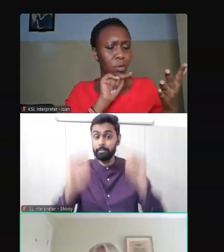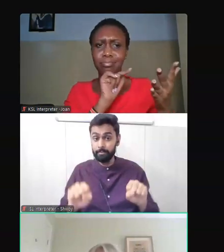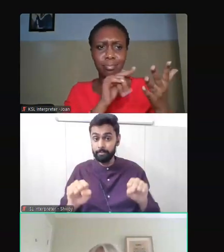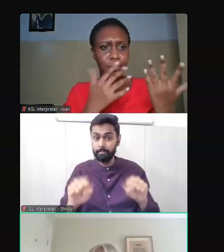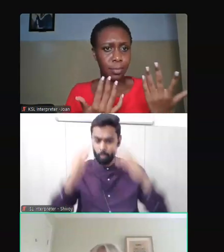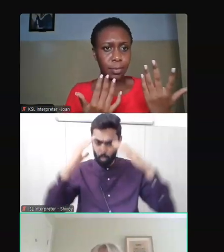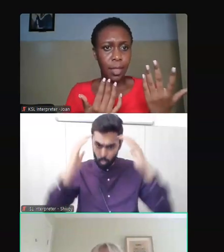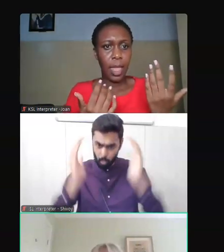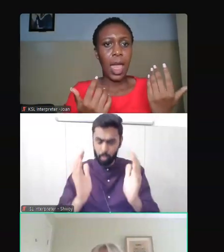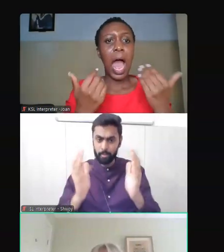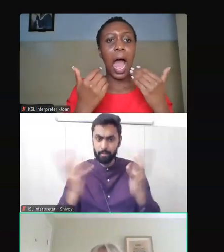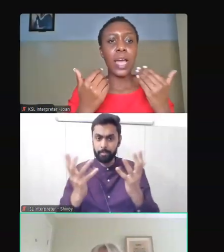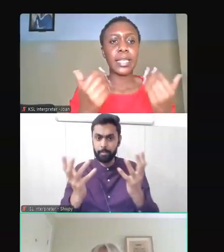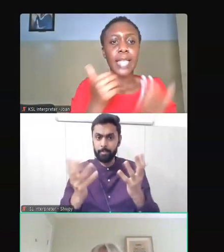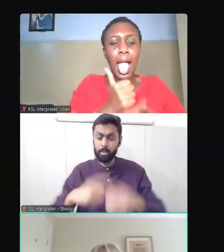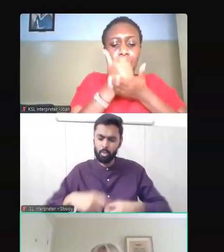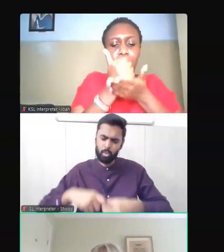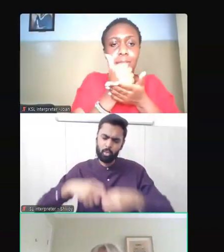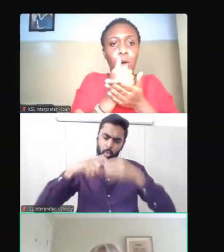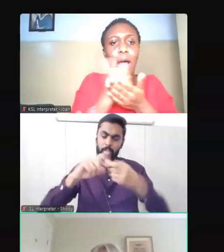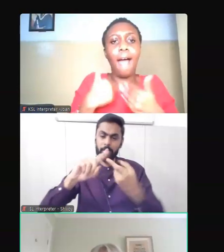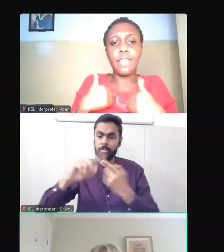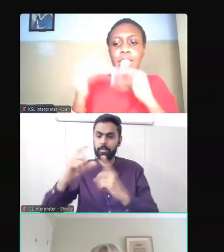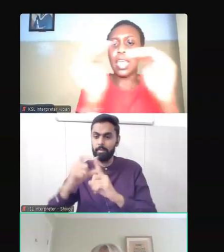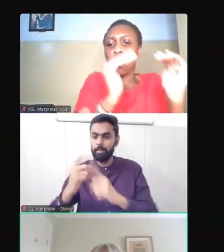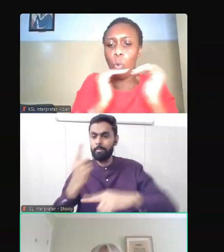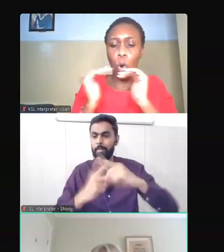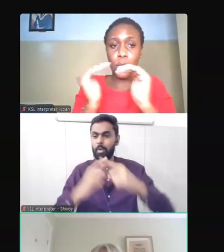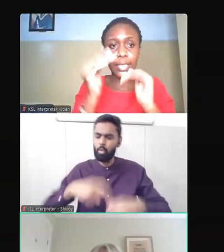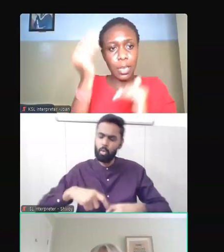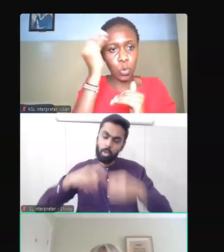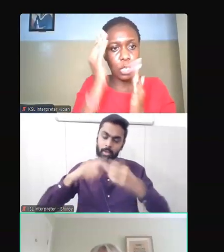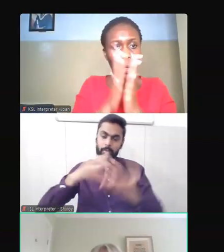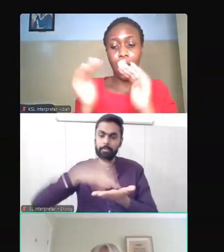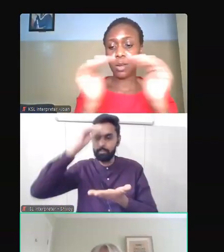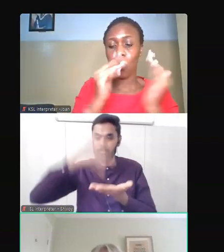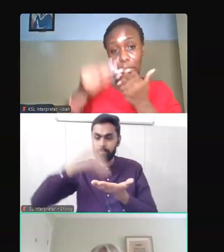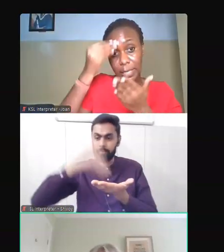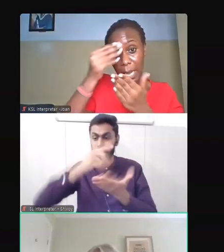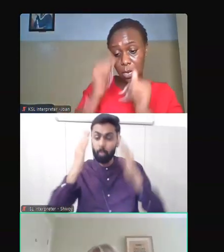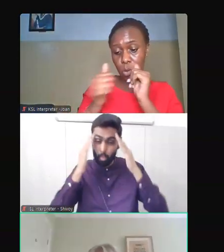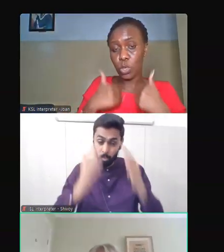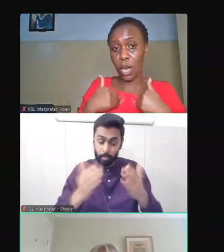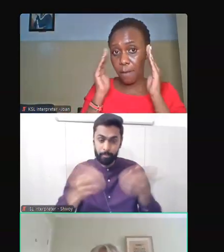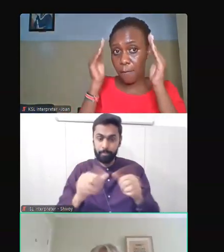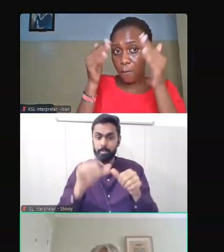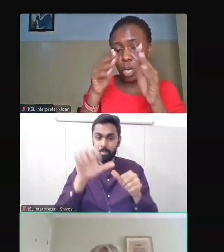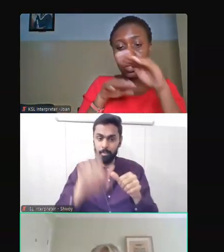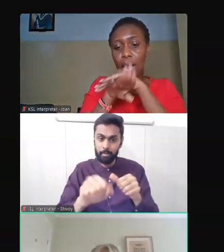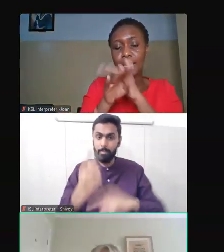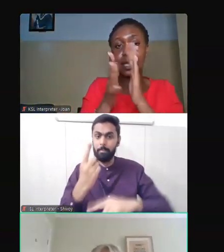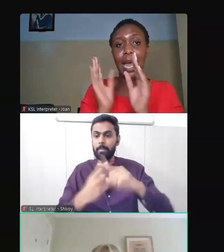emphasis on what enables quality education and quality learning, which has a focus on access and